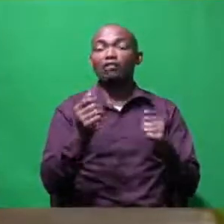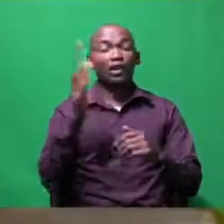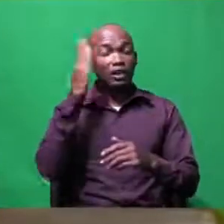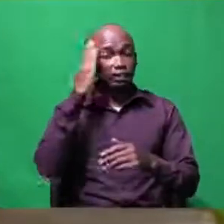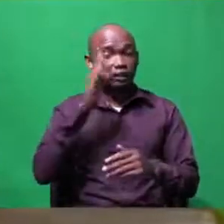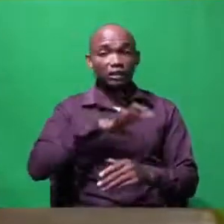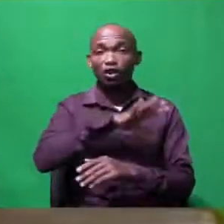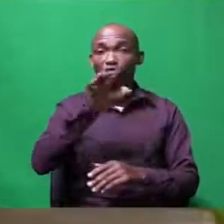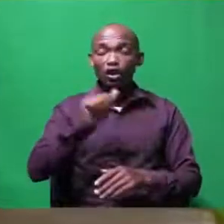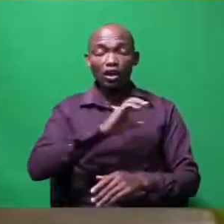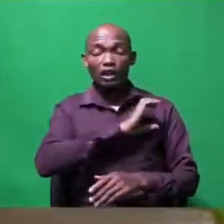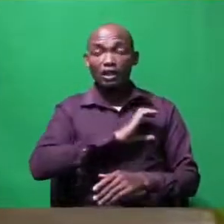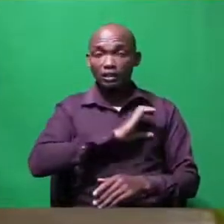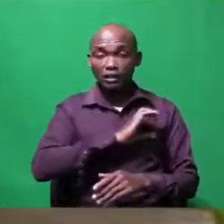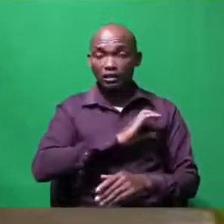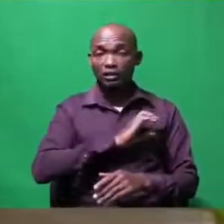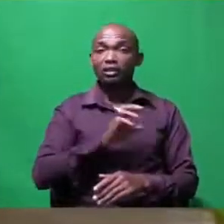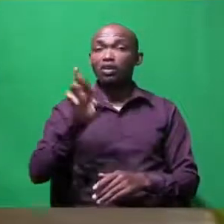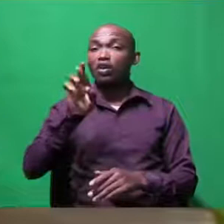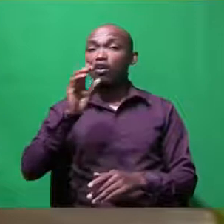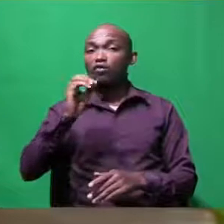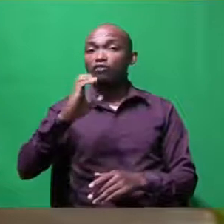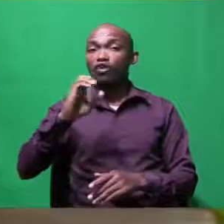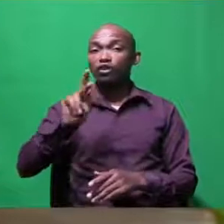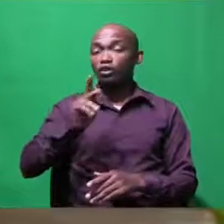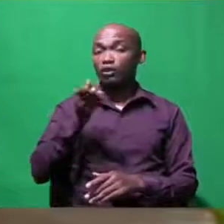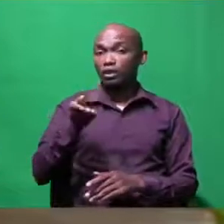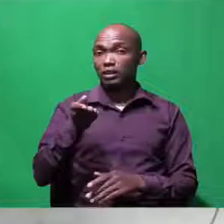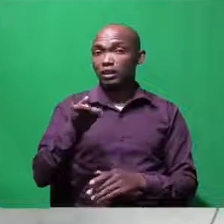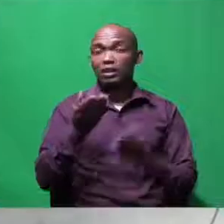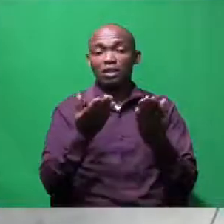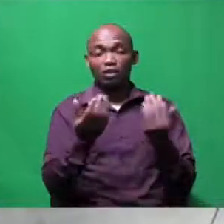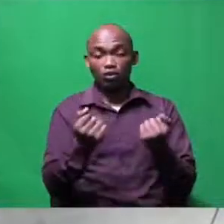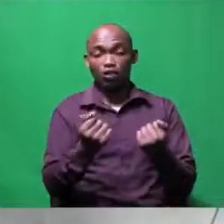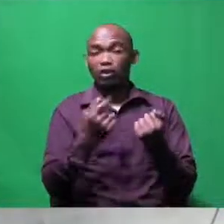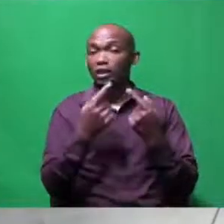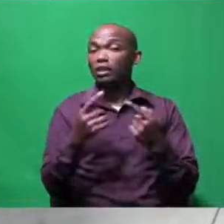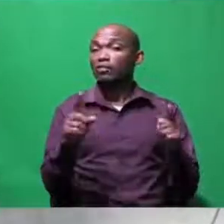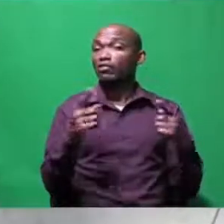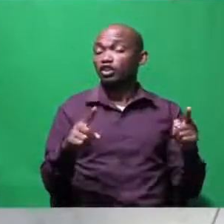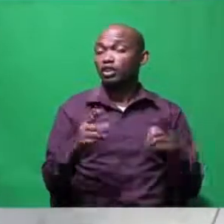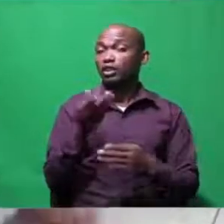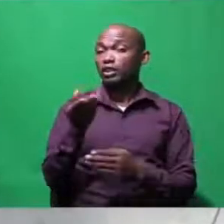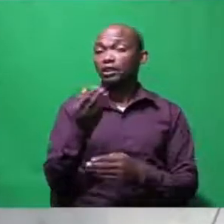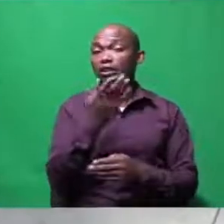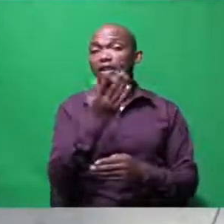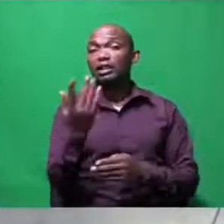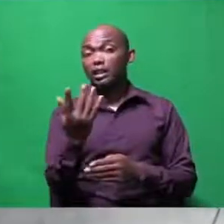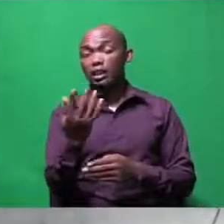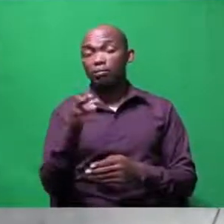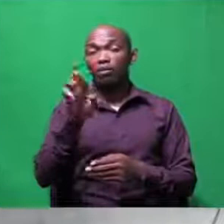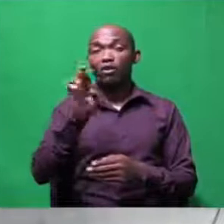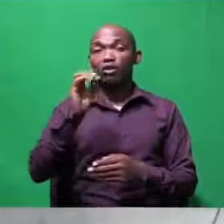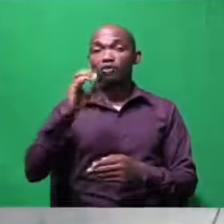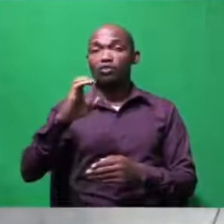general characteristic of a rock. When we look at this piece of rock, we can distinguish one rock types to another.